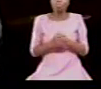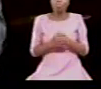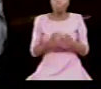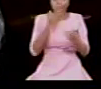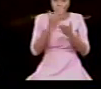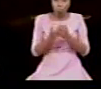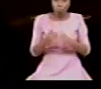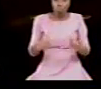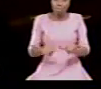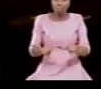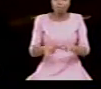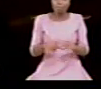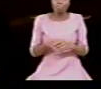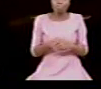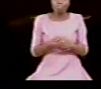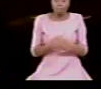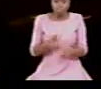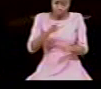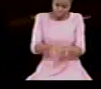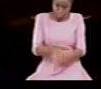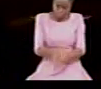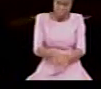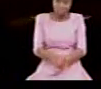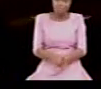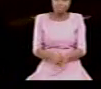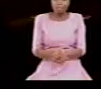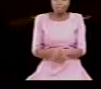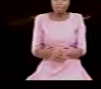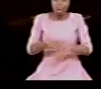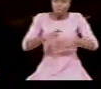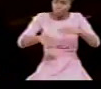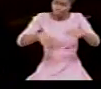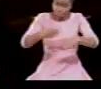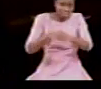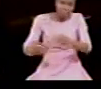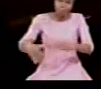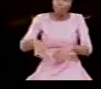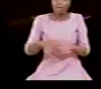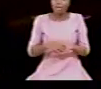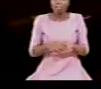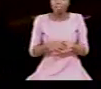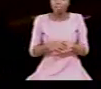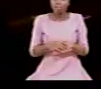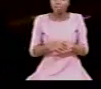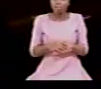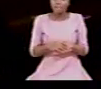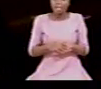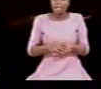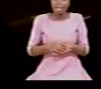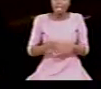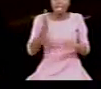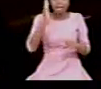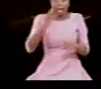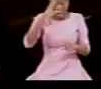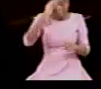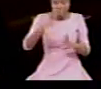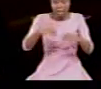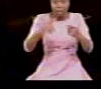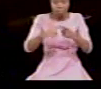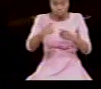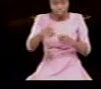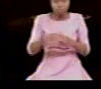good measure, pressed down, running over, pressed down, running over, shall men give unto you. Look